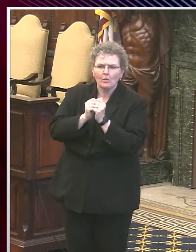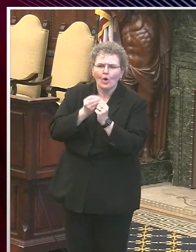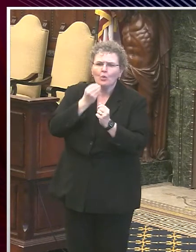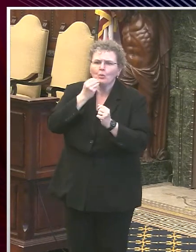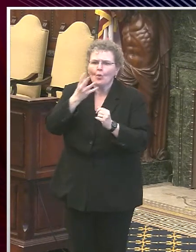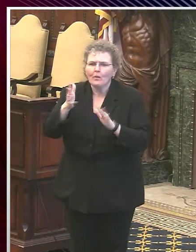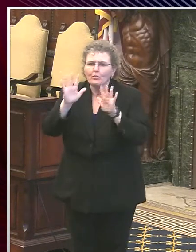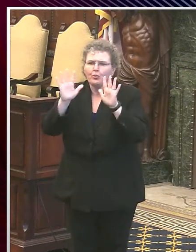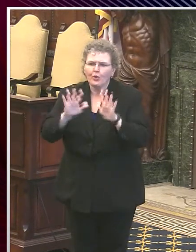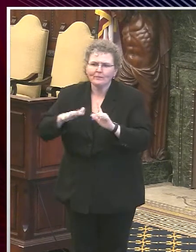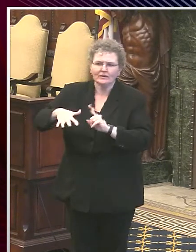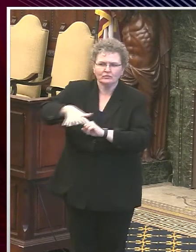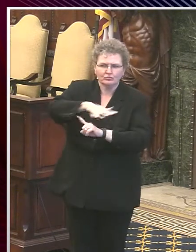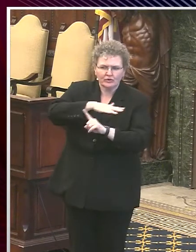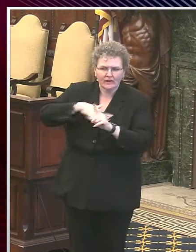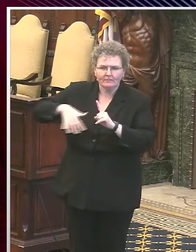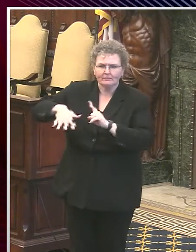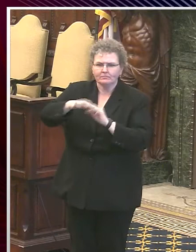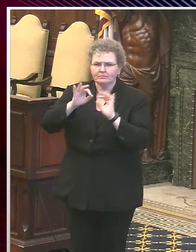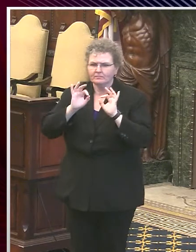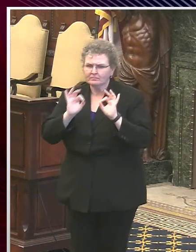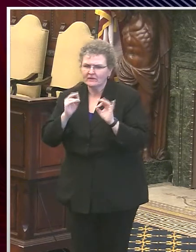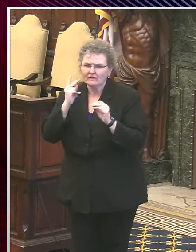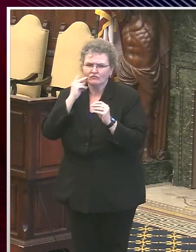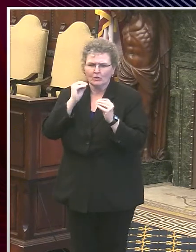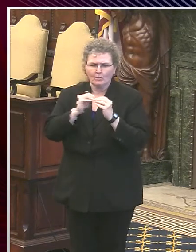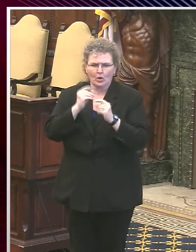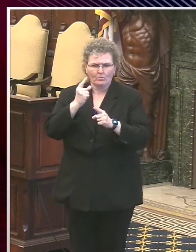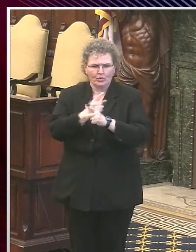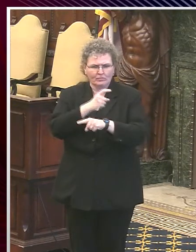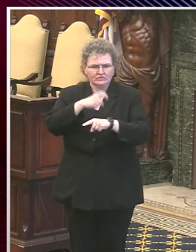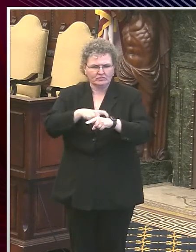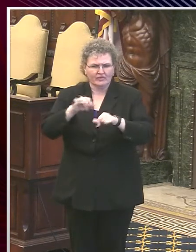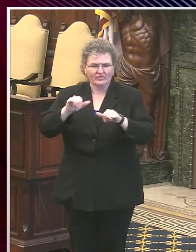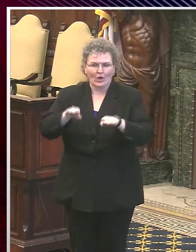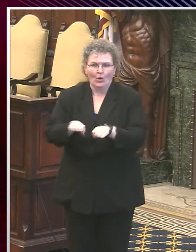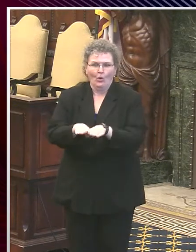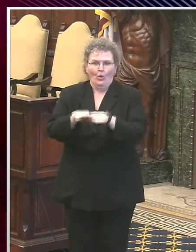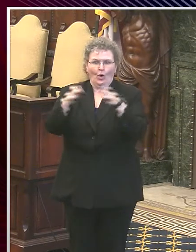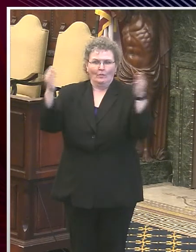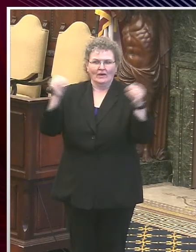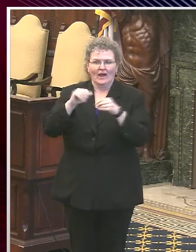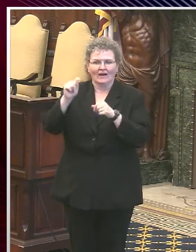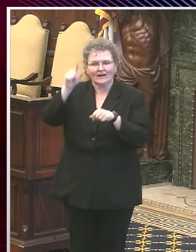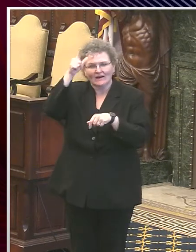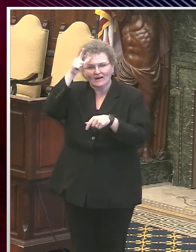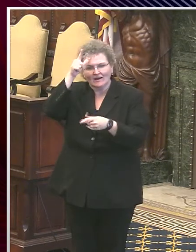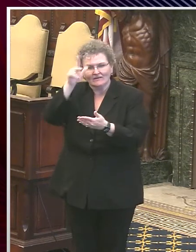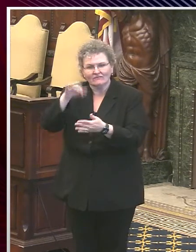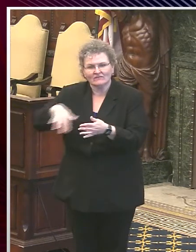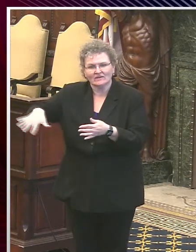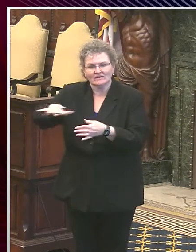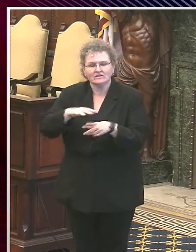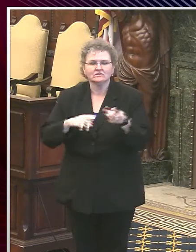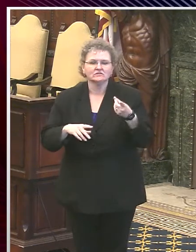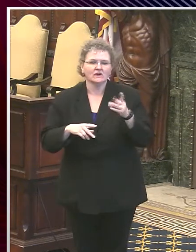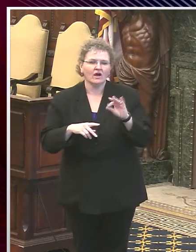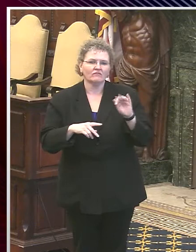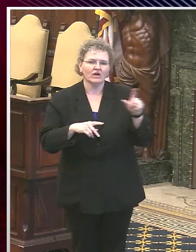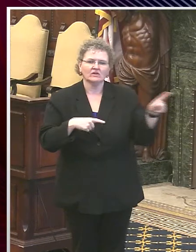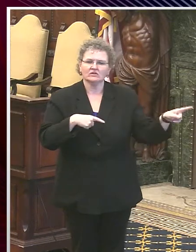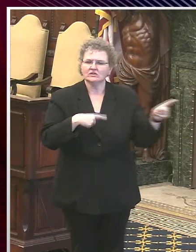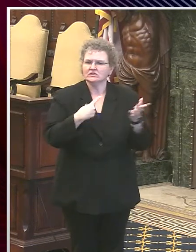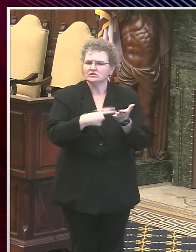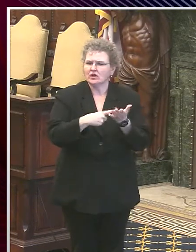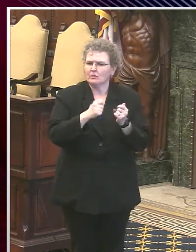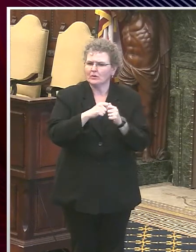term would probably be the appropriate time to talk about it. And final one for me for Dr. Farley. Can you give us some of the discussions you had with the